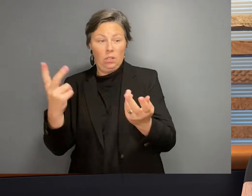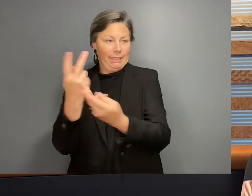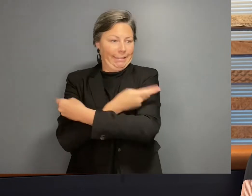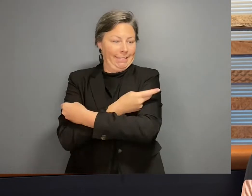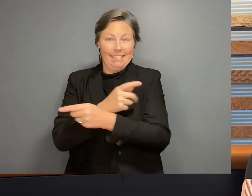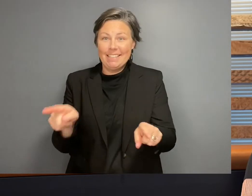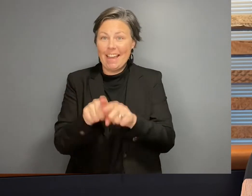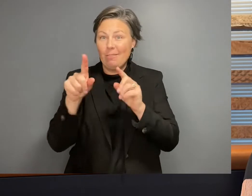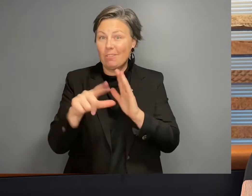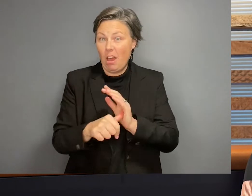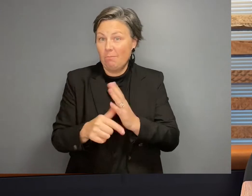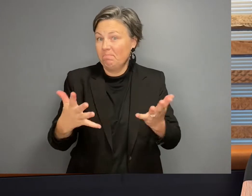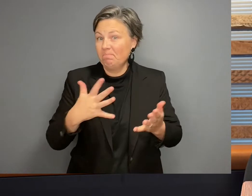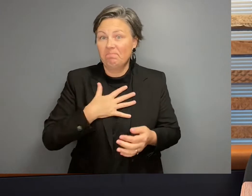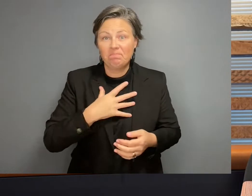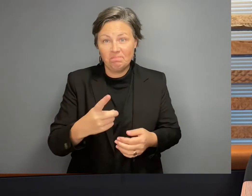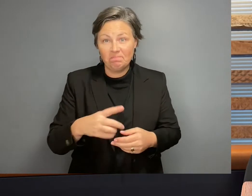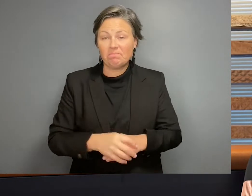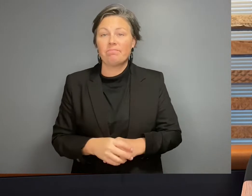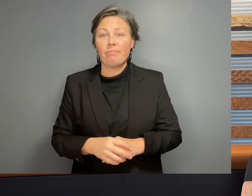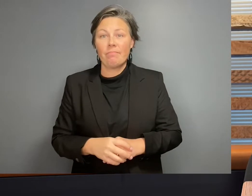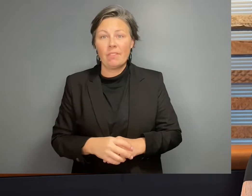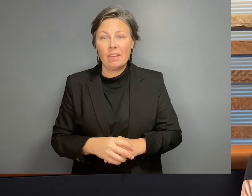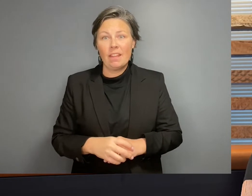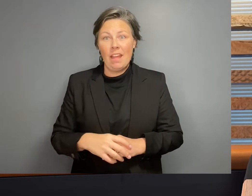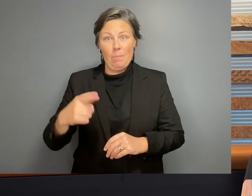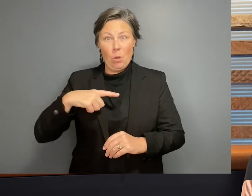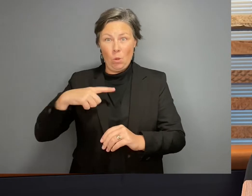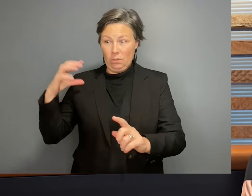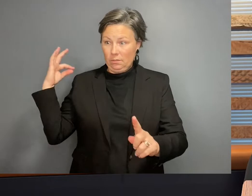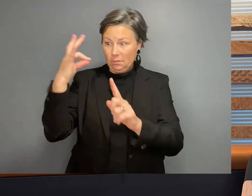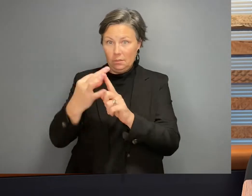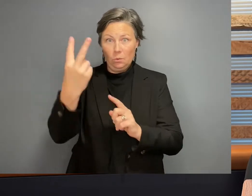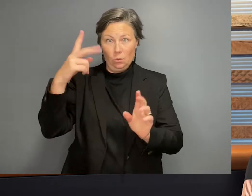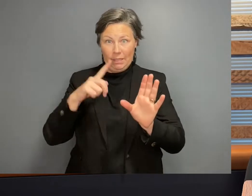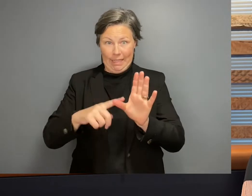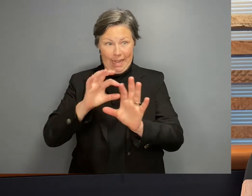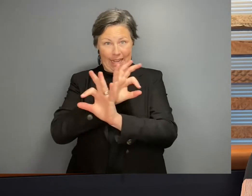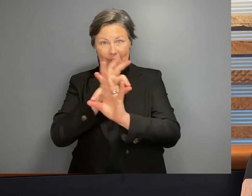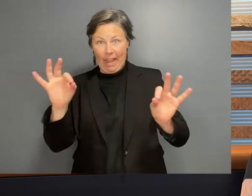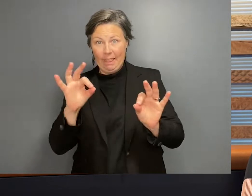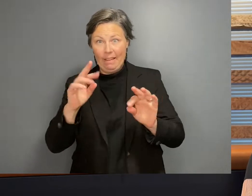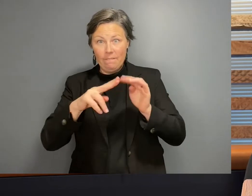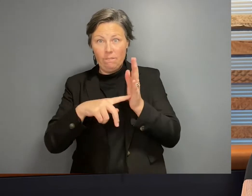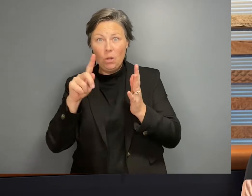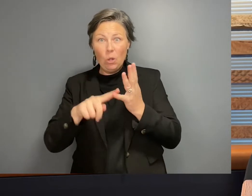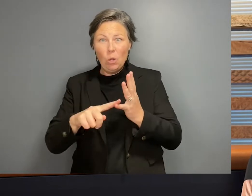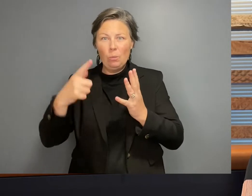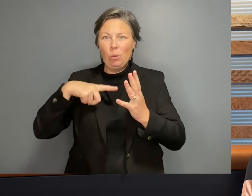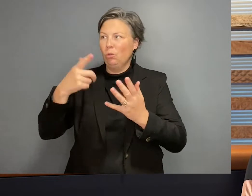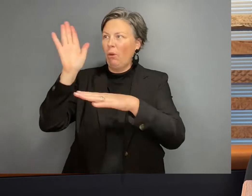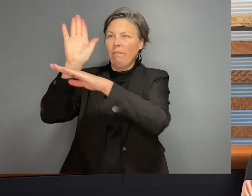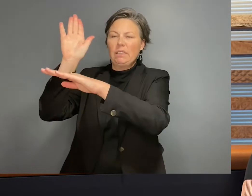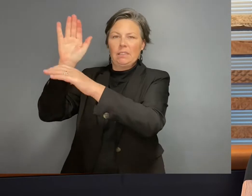for you. And with flu returning with a vengeance after 2 years of not being here due to lockdowns and